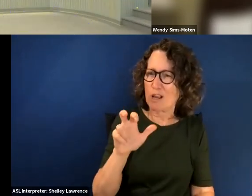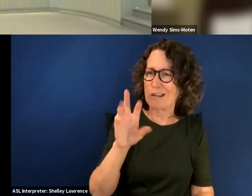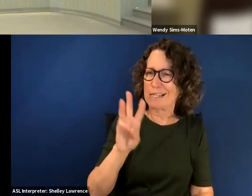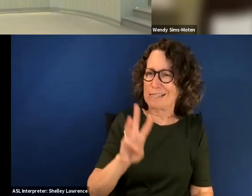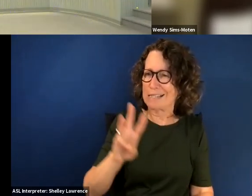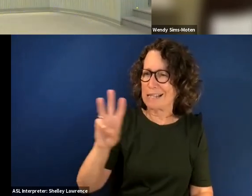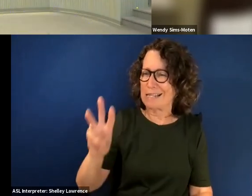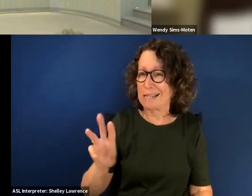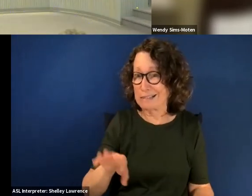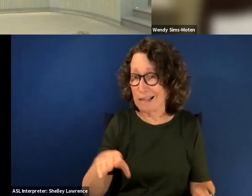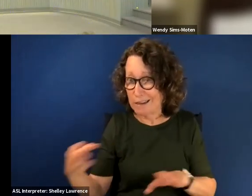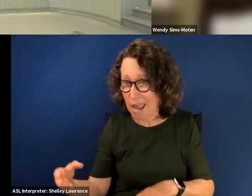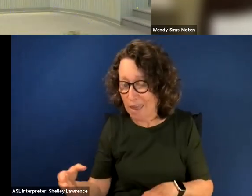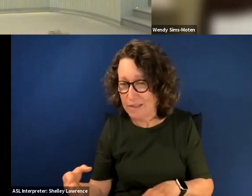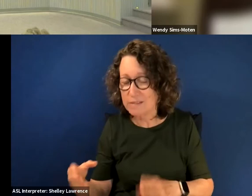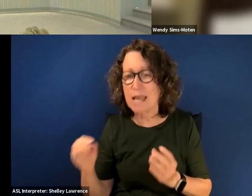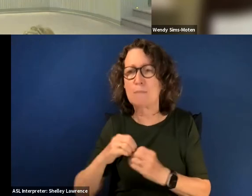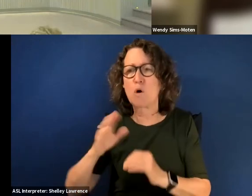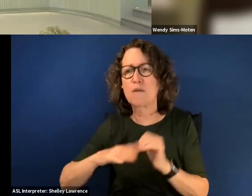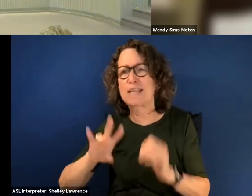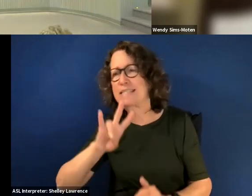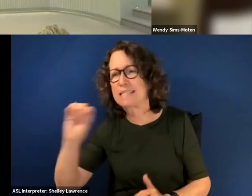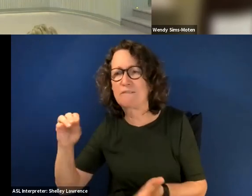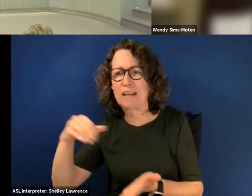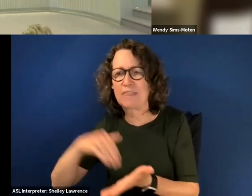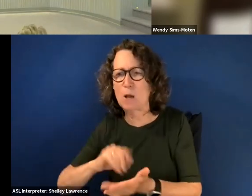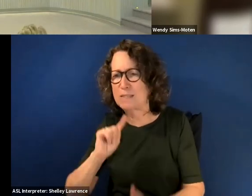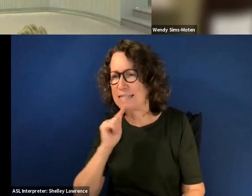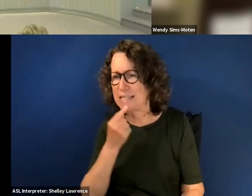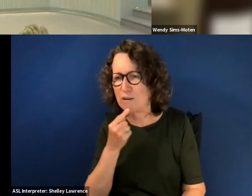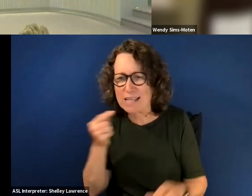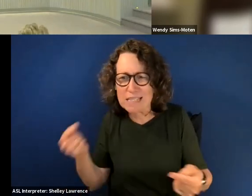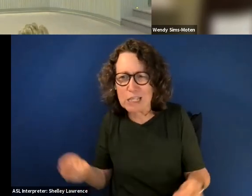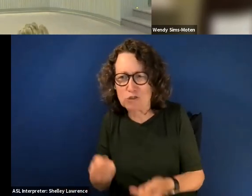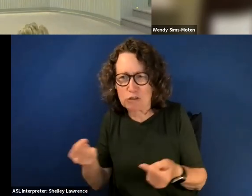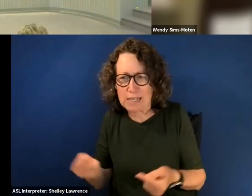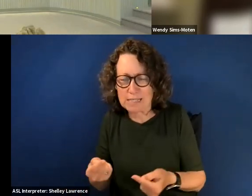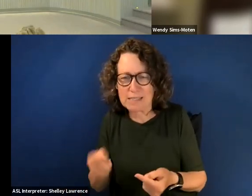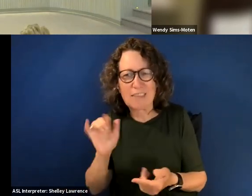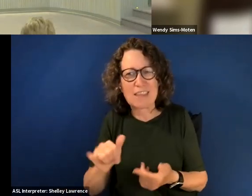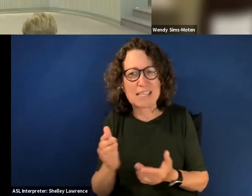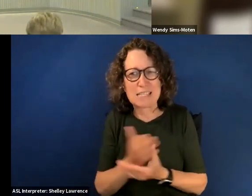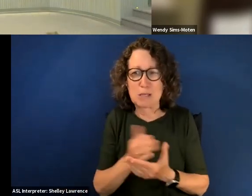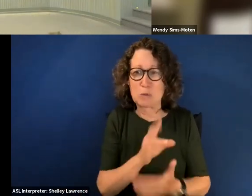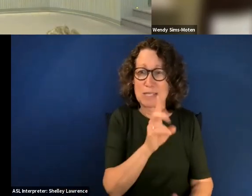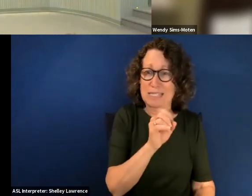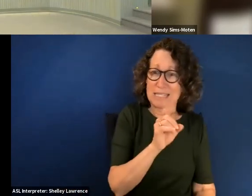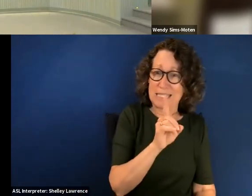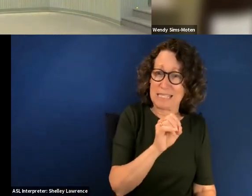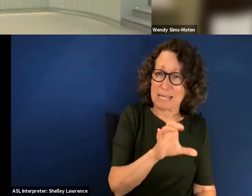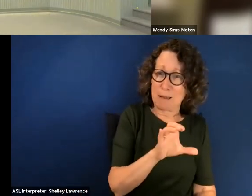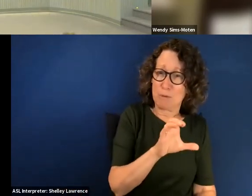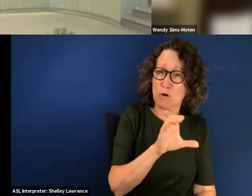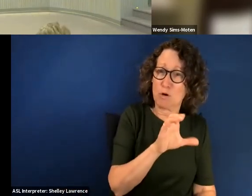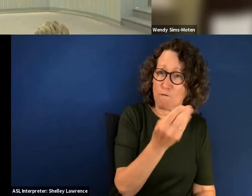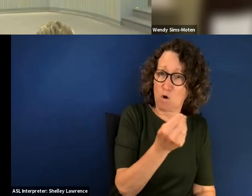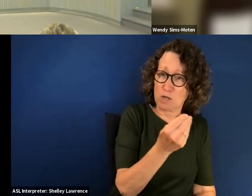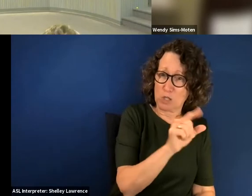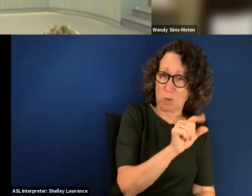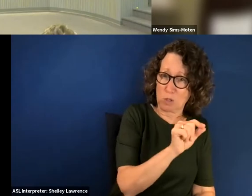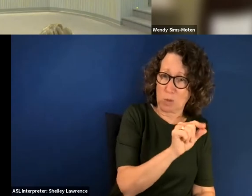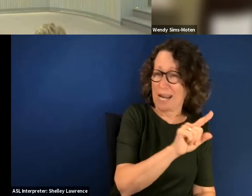12,366 deaths and over 70,000 serious injuries. This is between December 14th, 2020